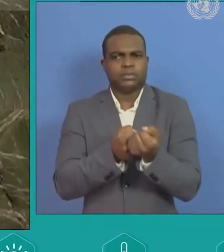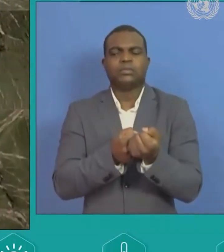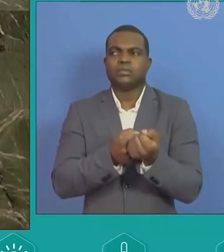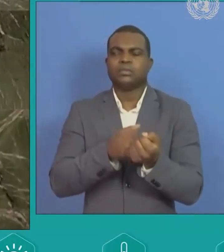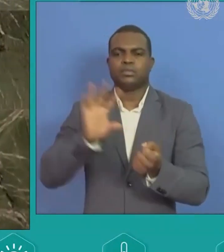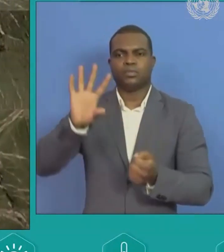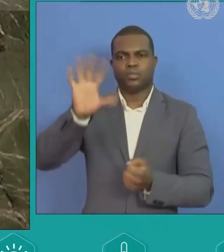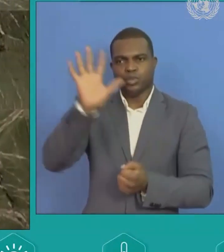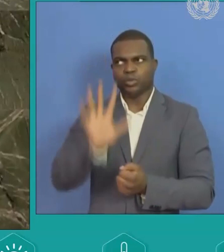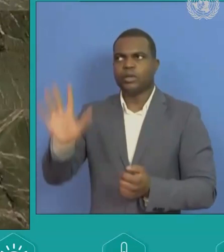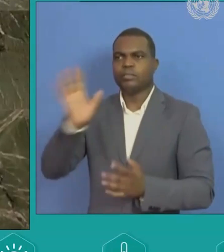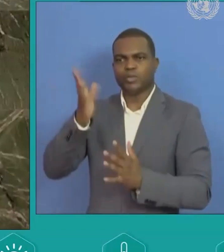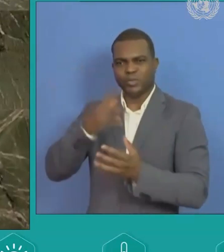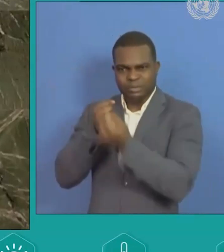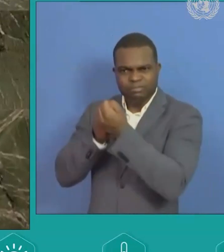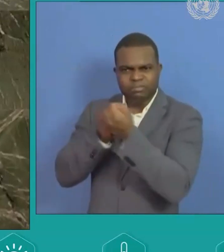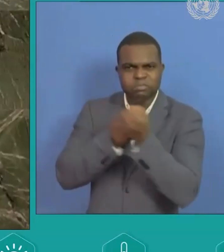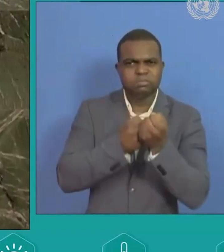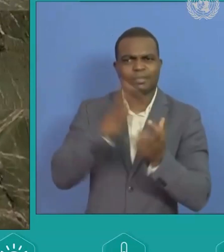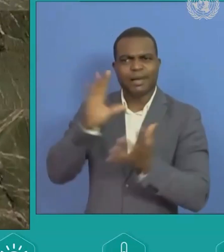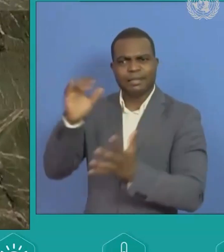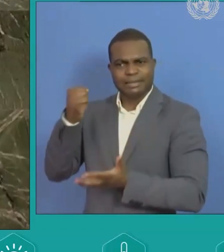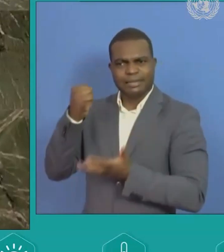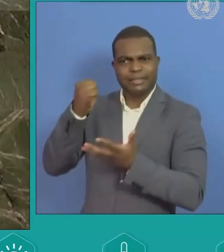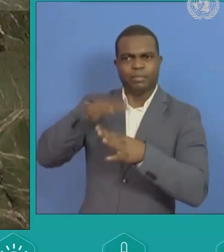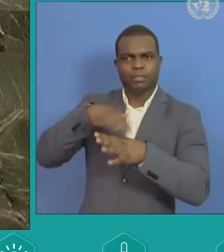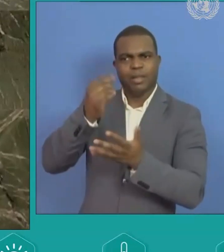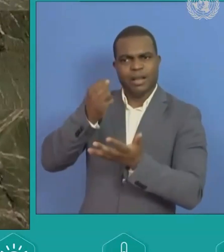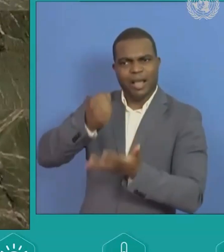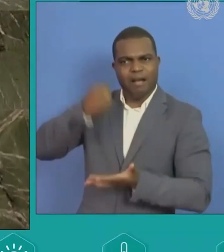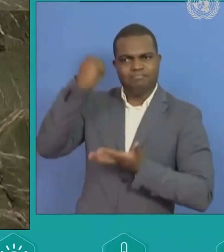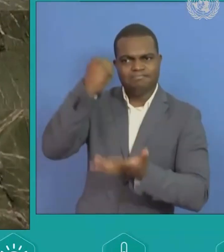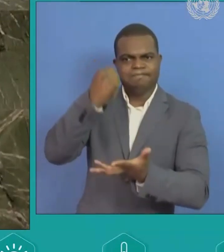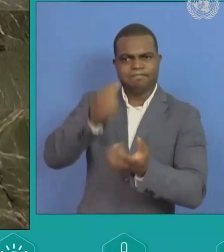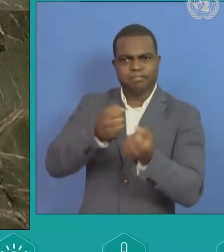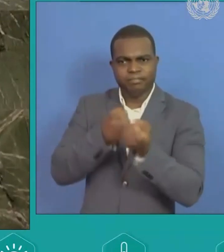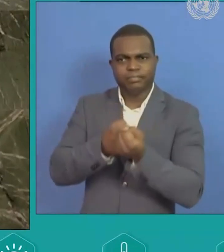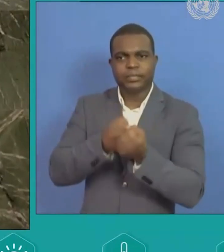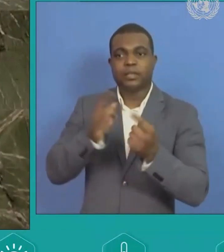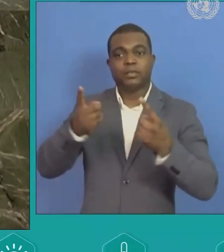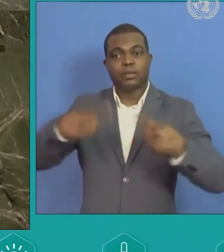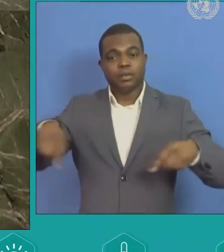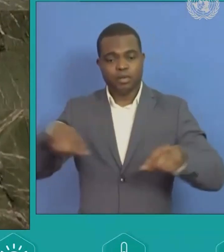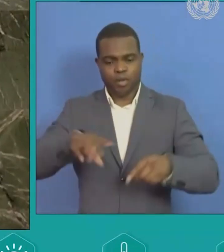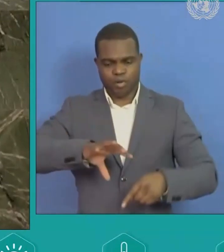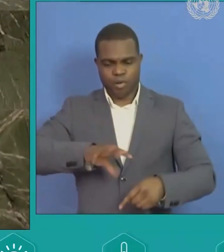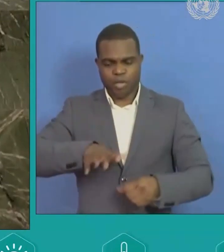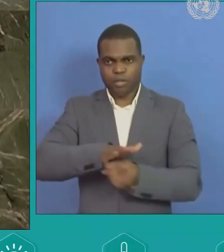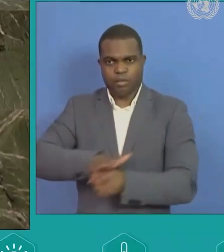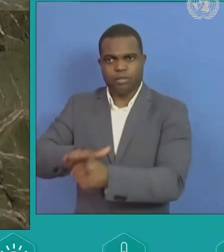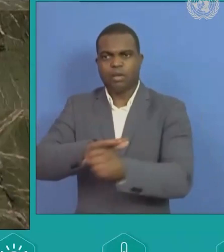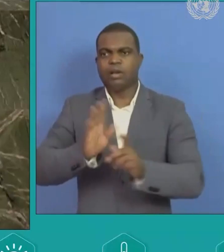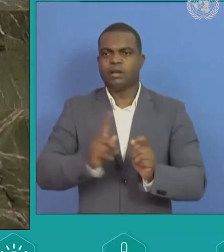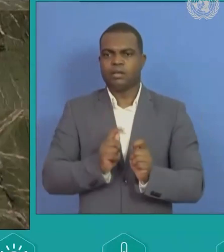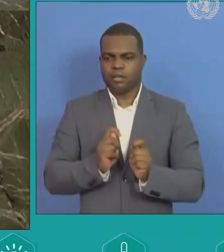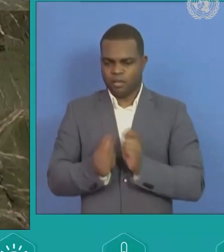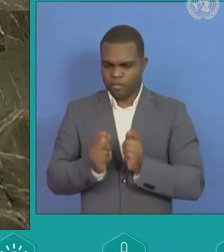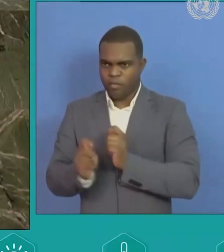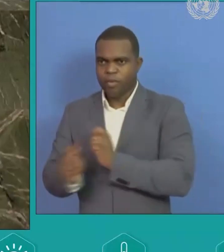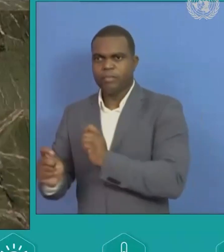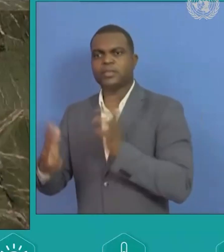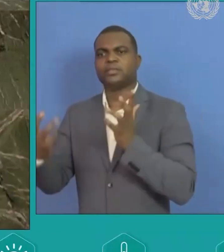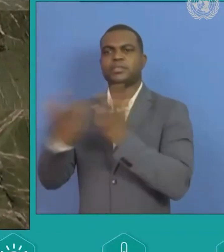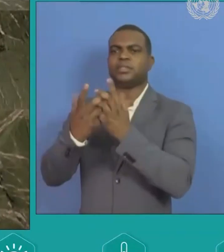7. These reforms must take into account, in the context of disaster risk reduction,